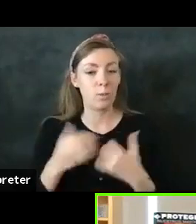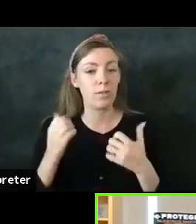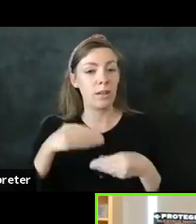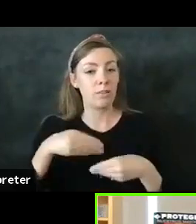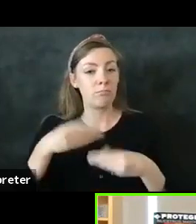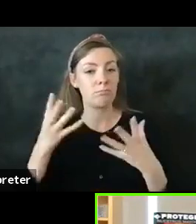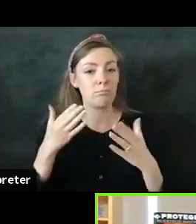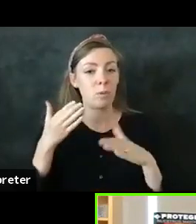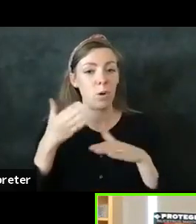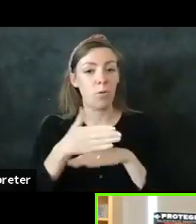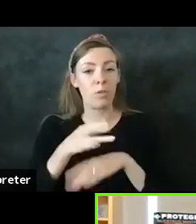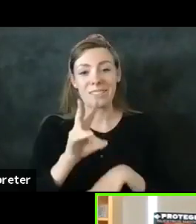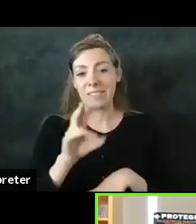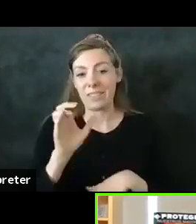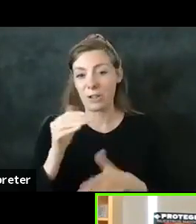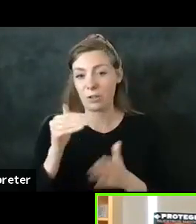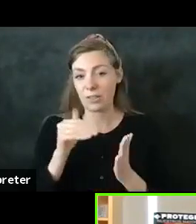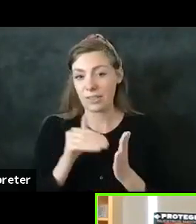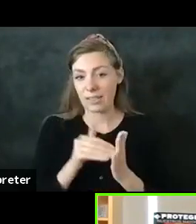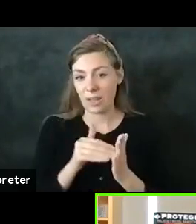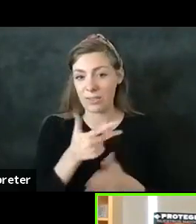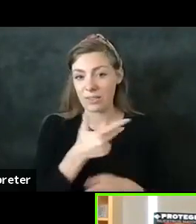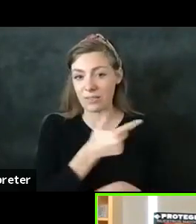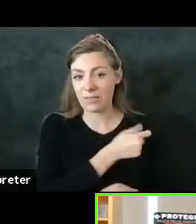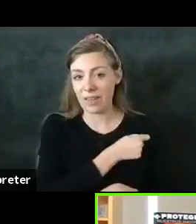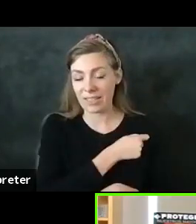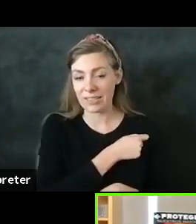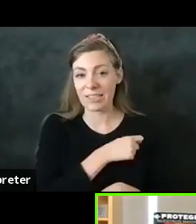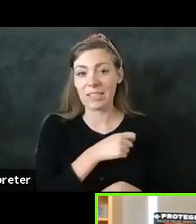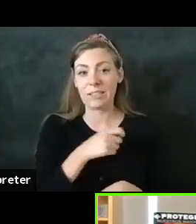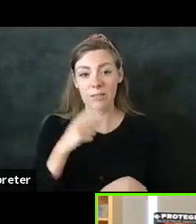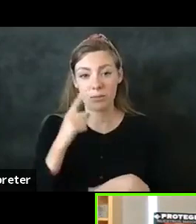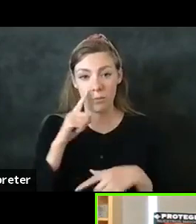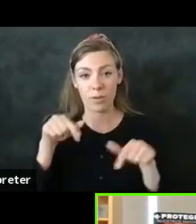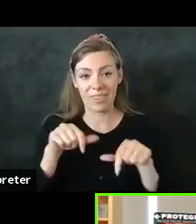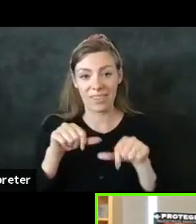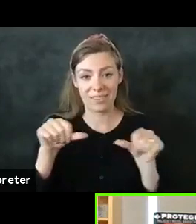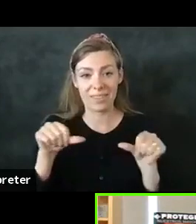than 700,000 vaccine doses in Sonoma County.